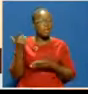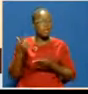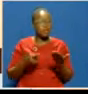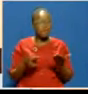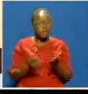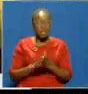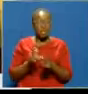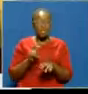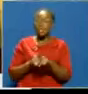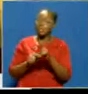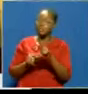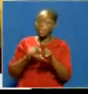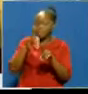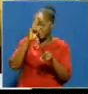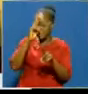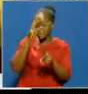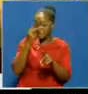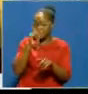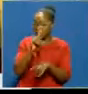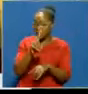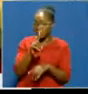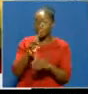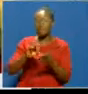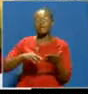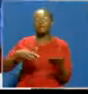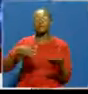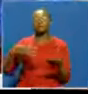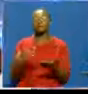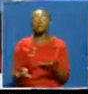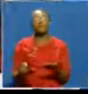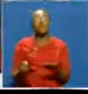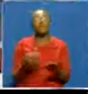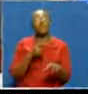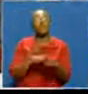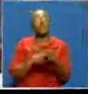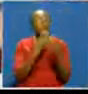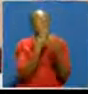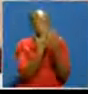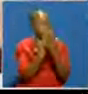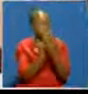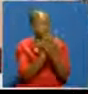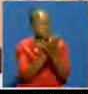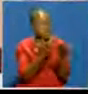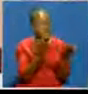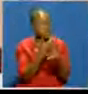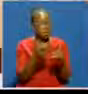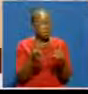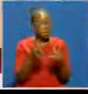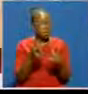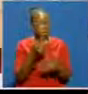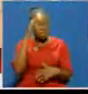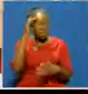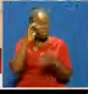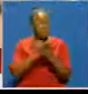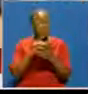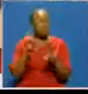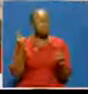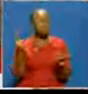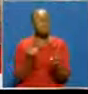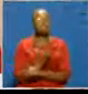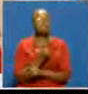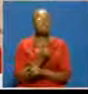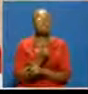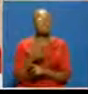incident, the police said one of the suspects collapsed and died while in custody, but locals believed the suspect might have died out of